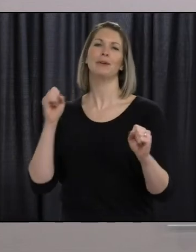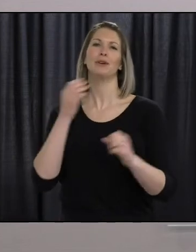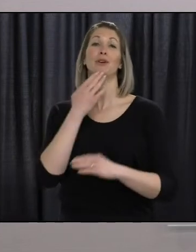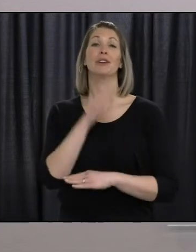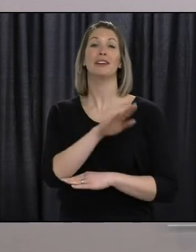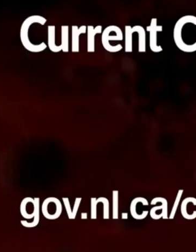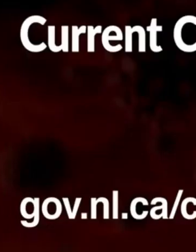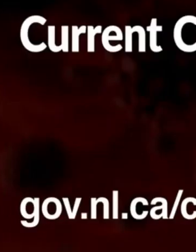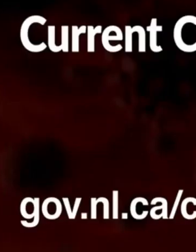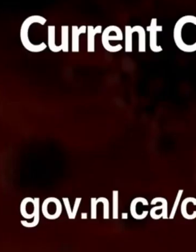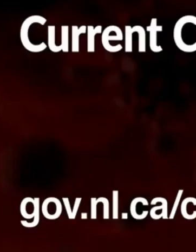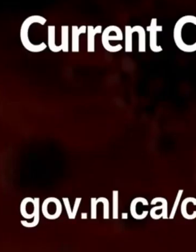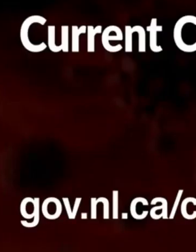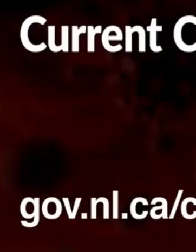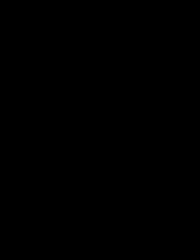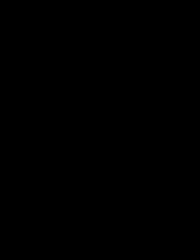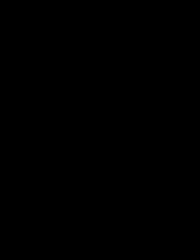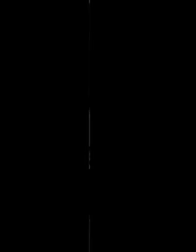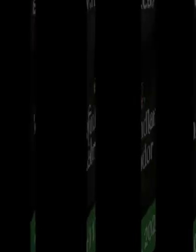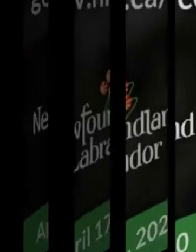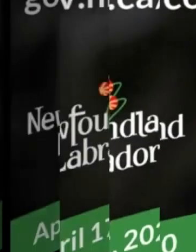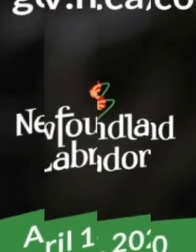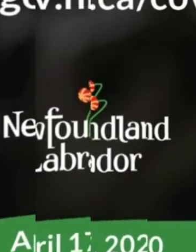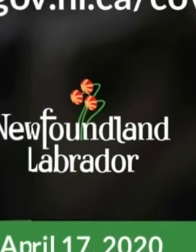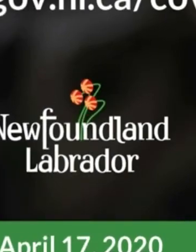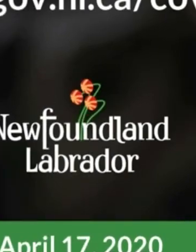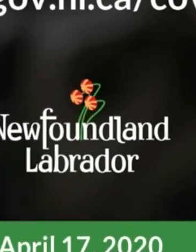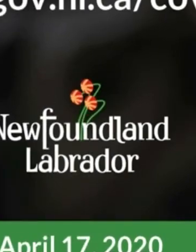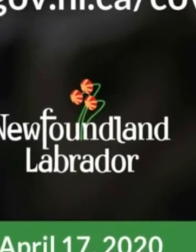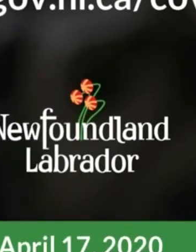afternoon, everyone. Thank you for joining.